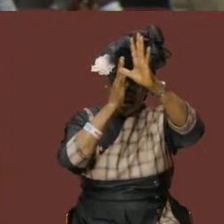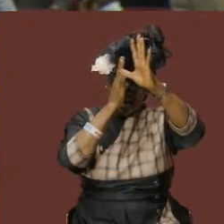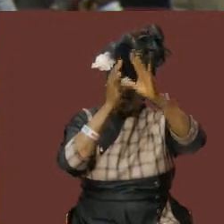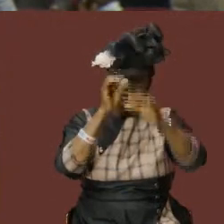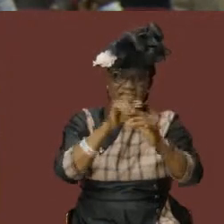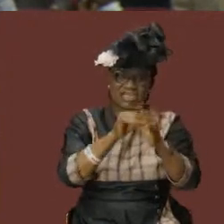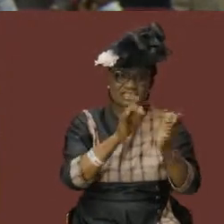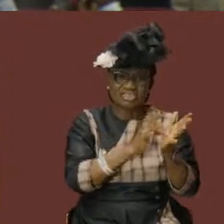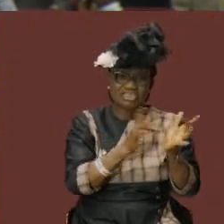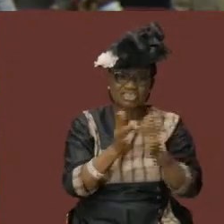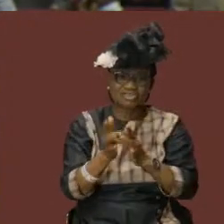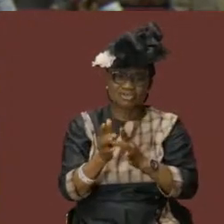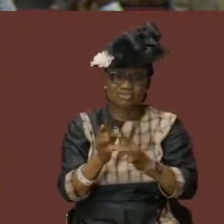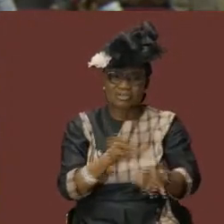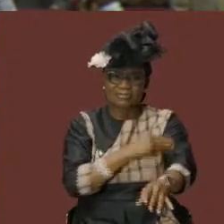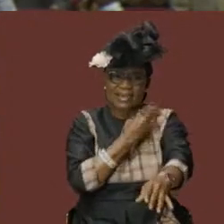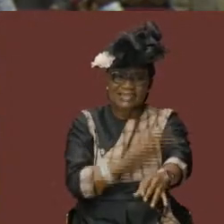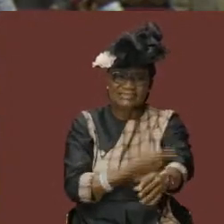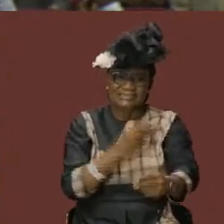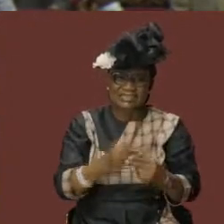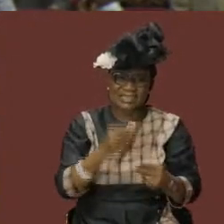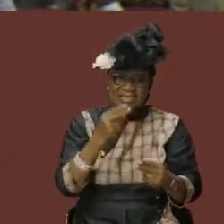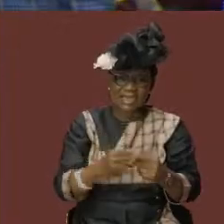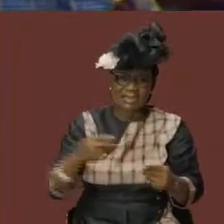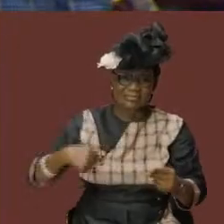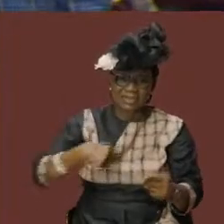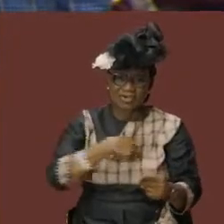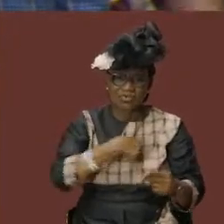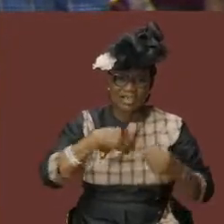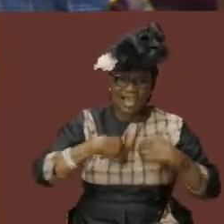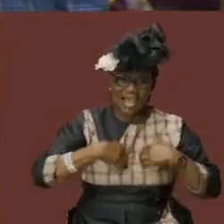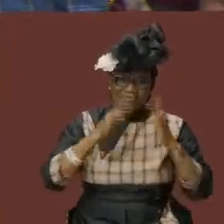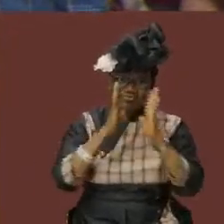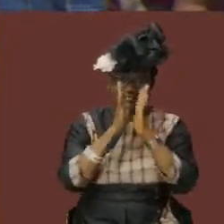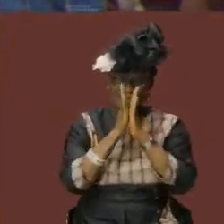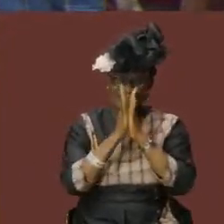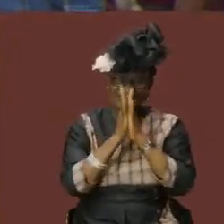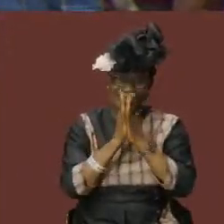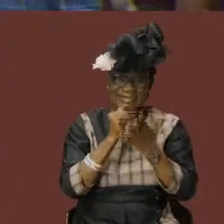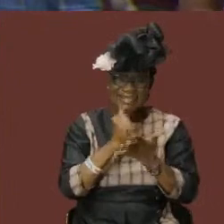In Jesus' mighty name, we have prayed.